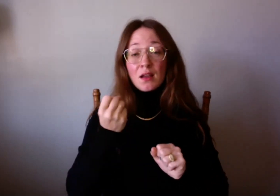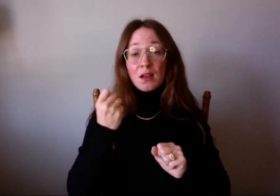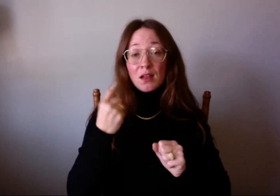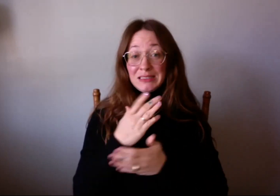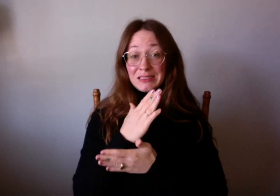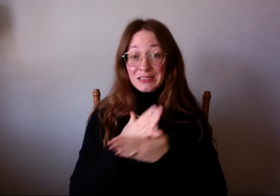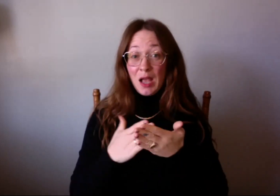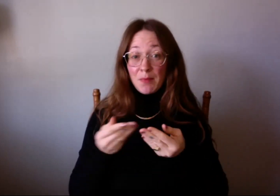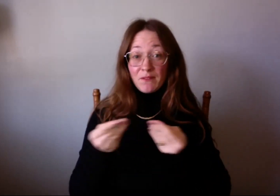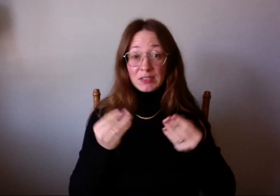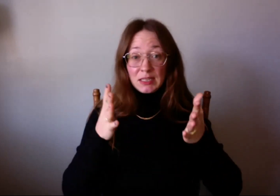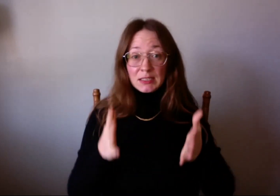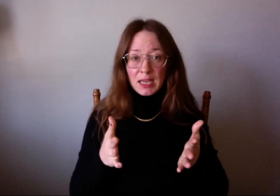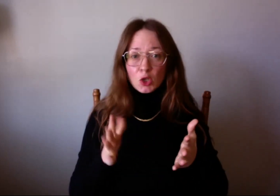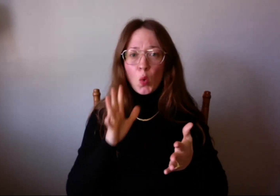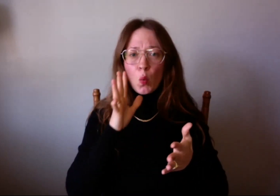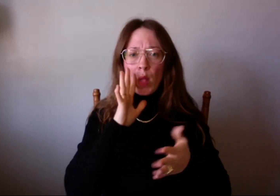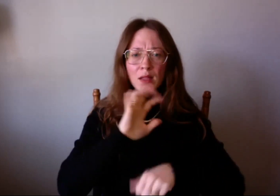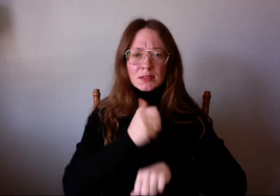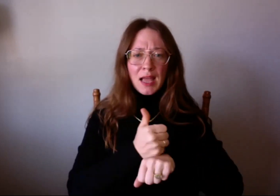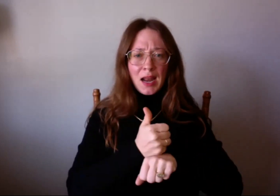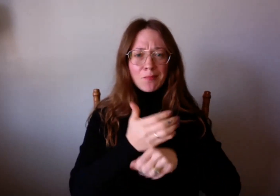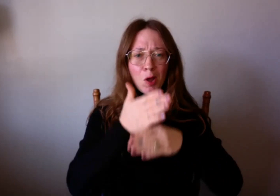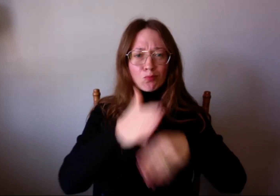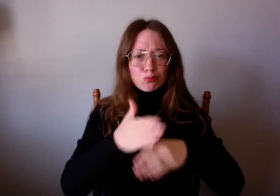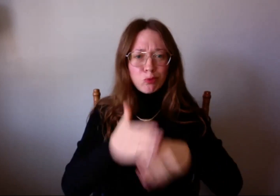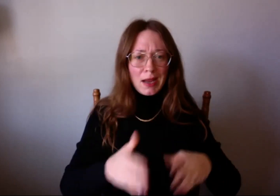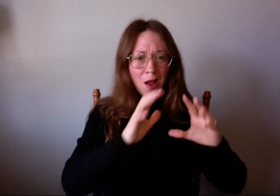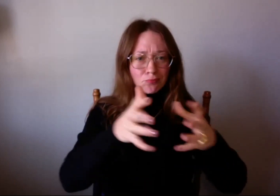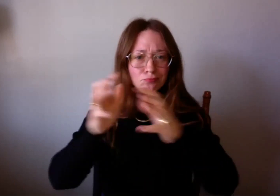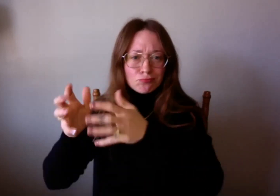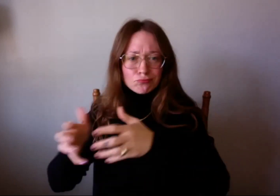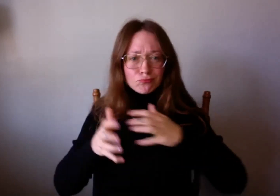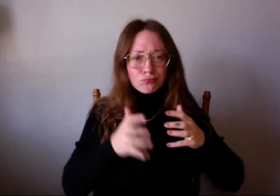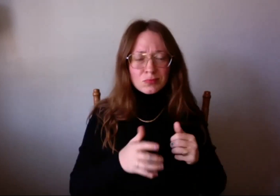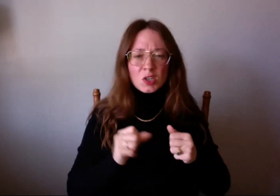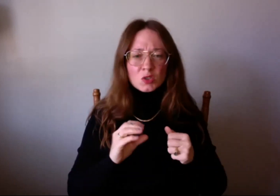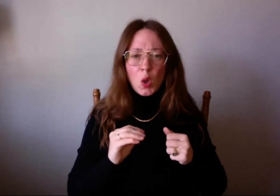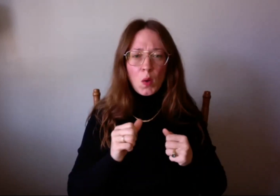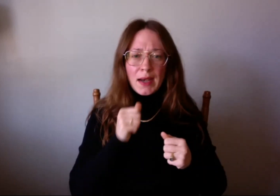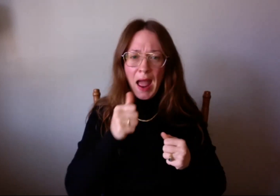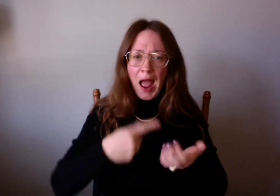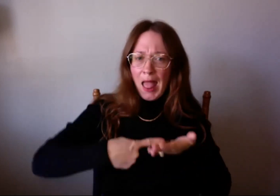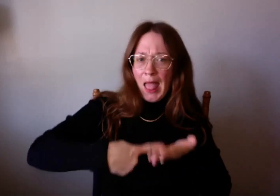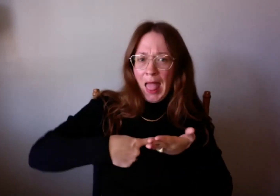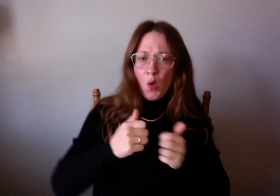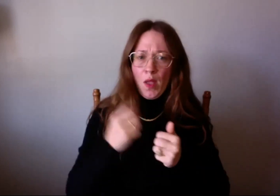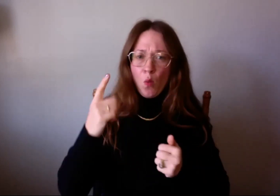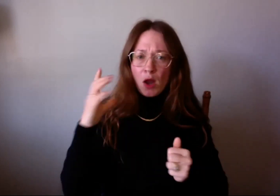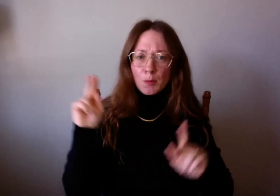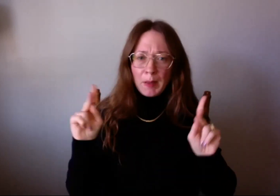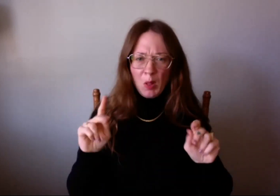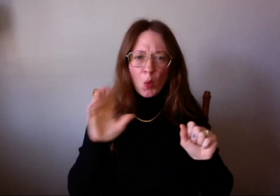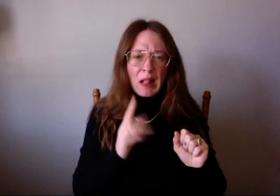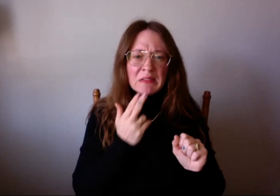those smaller groups. However, again, we are providing you with all the tools that you need to engage in rich, meaningful